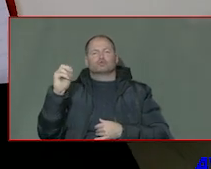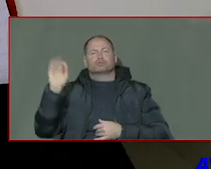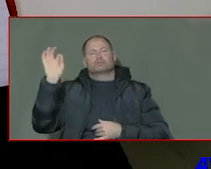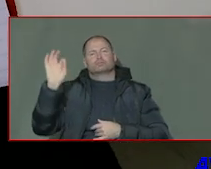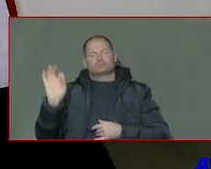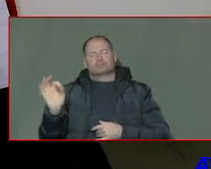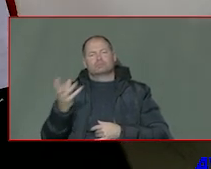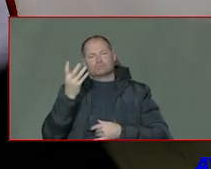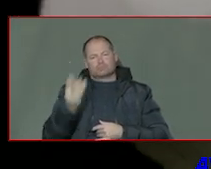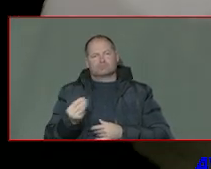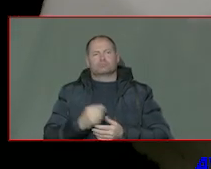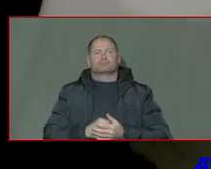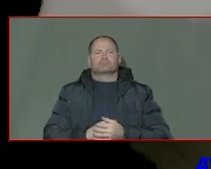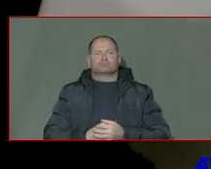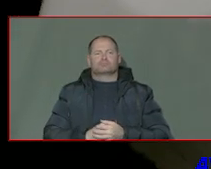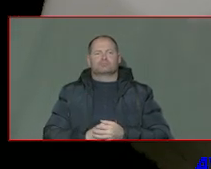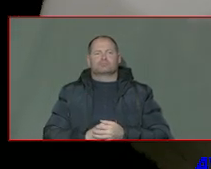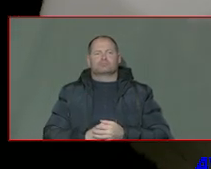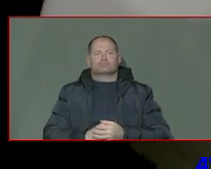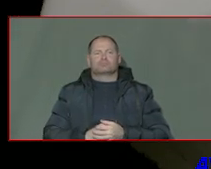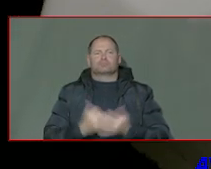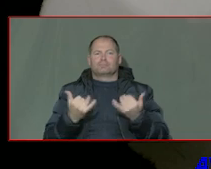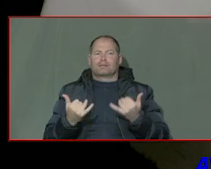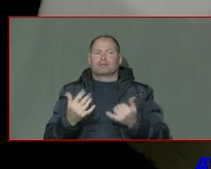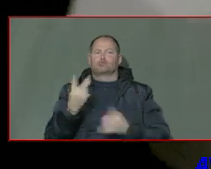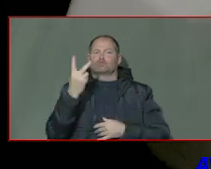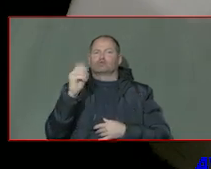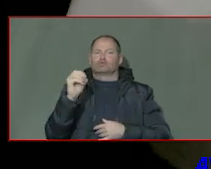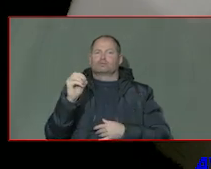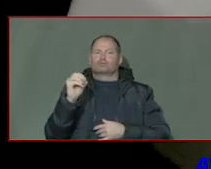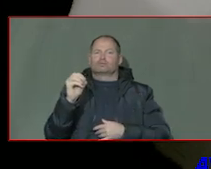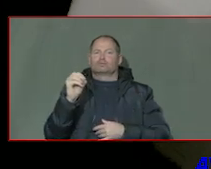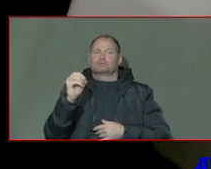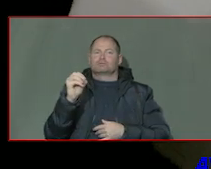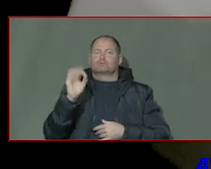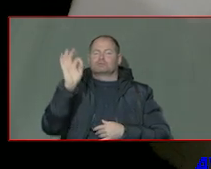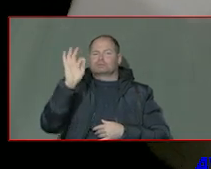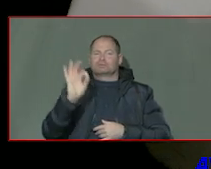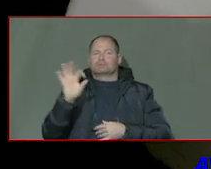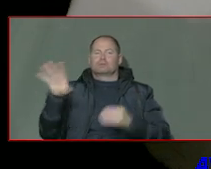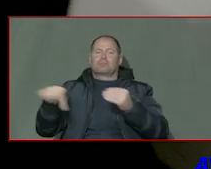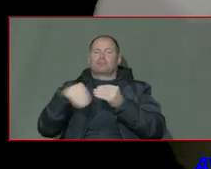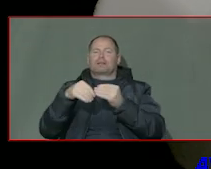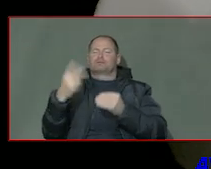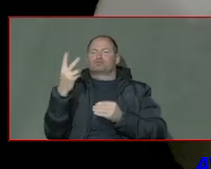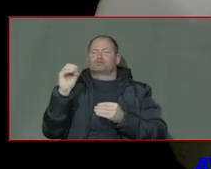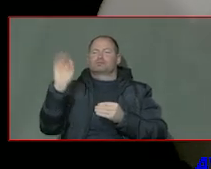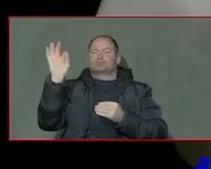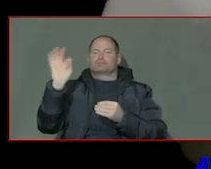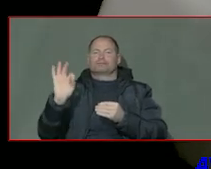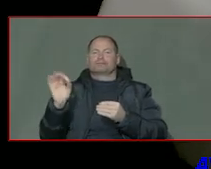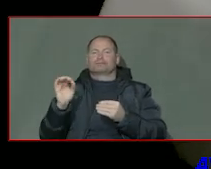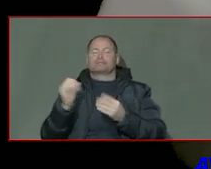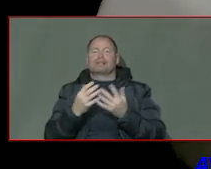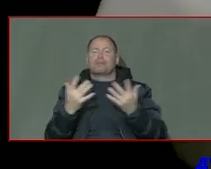20%. Then you have 20% plus 20%, which is equal to